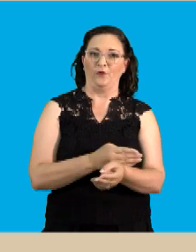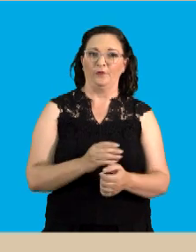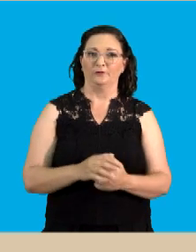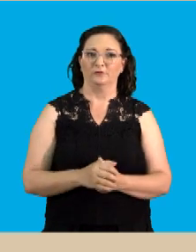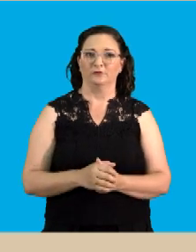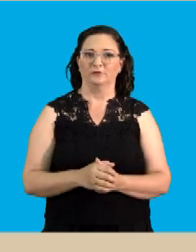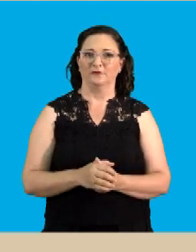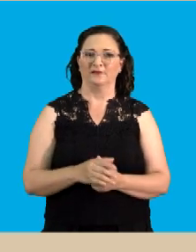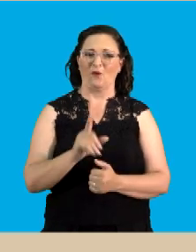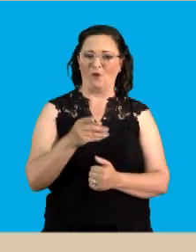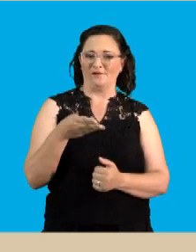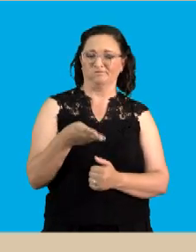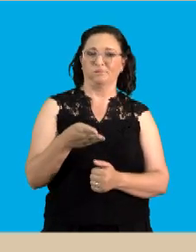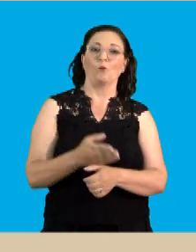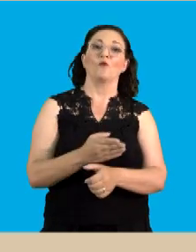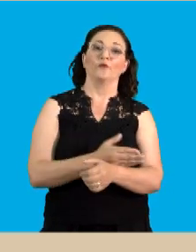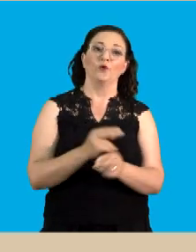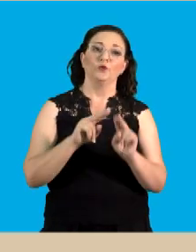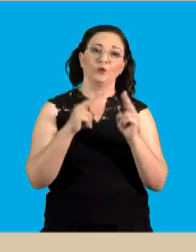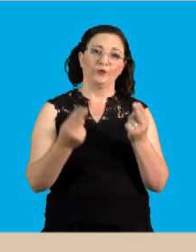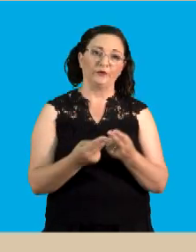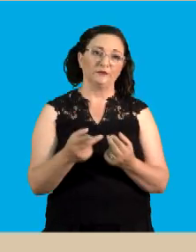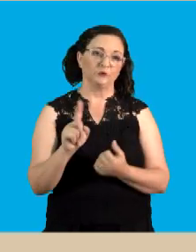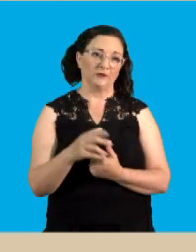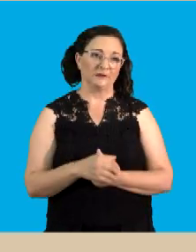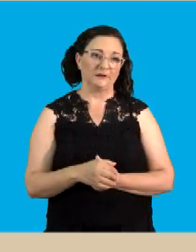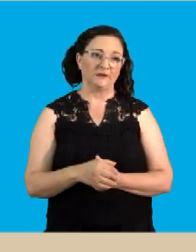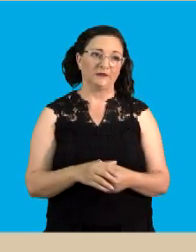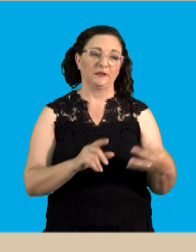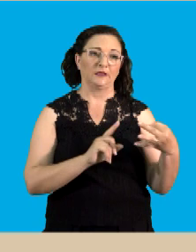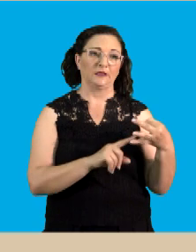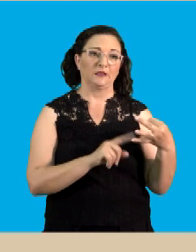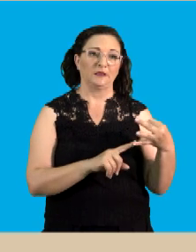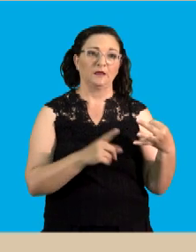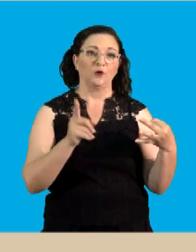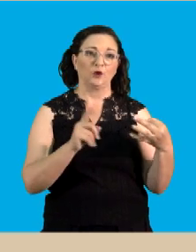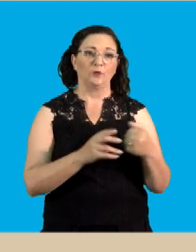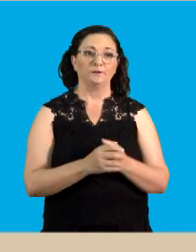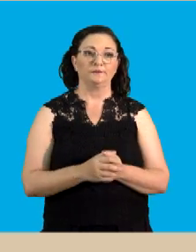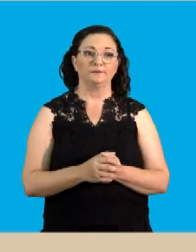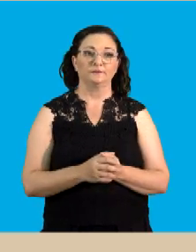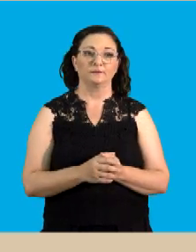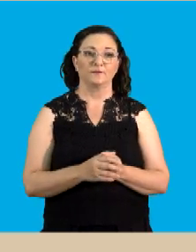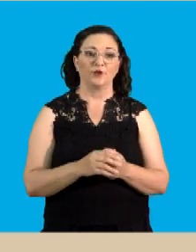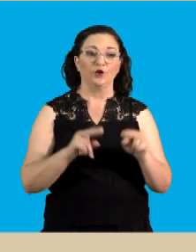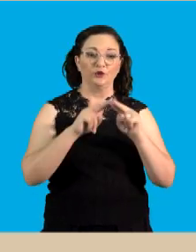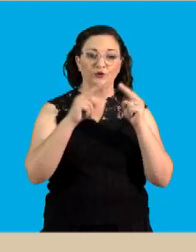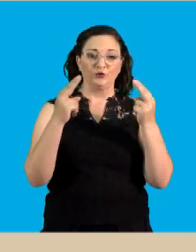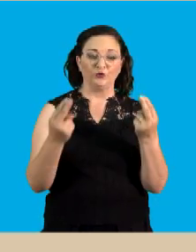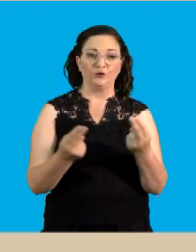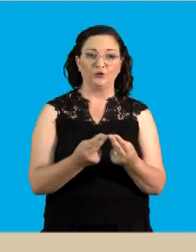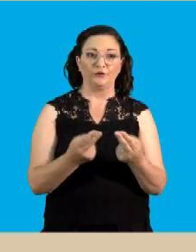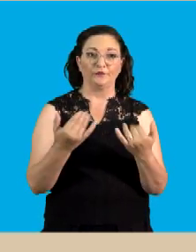before the universe, what exactly was there? All right? Now, the question three that I would like you to think about is the